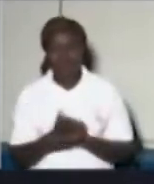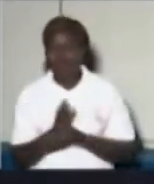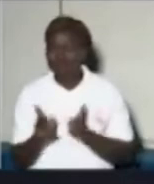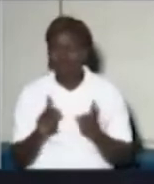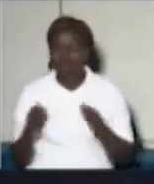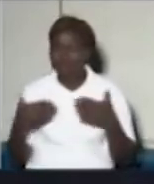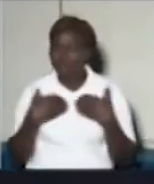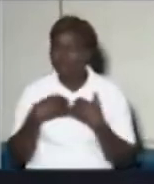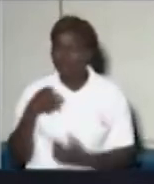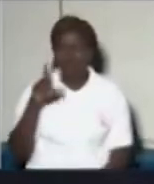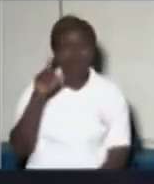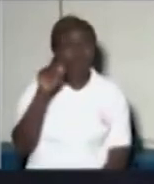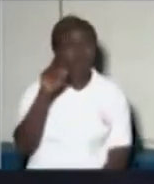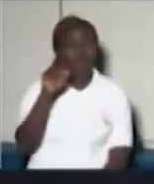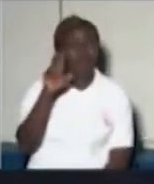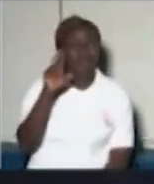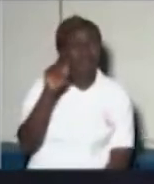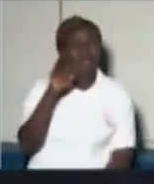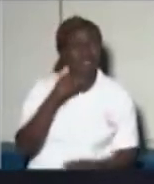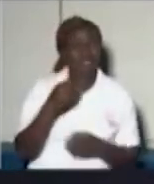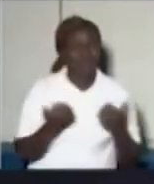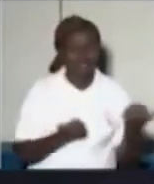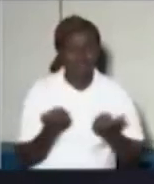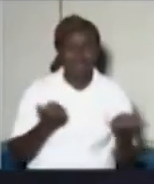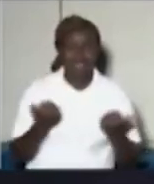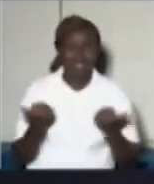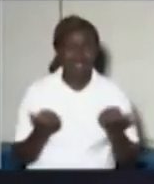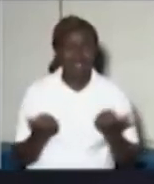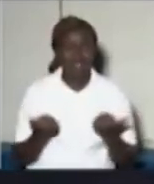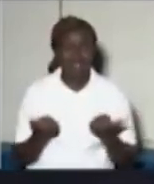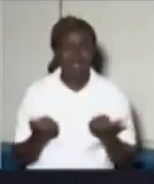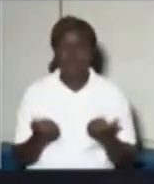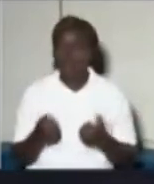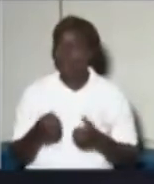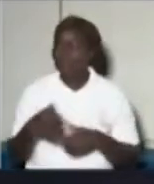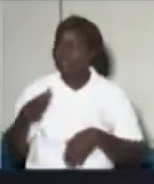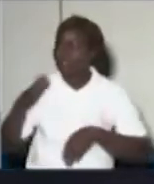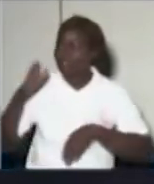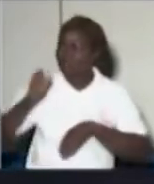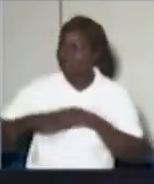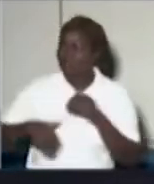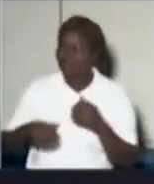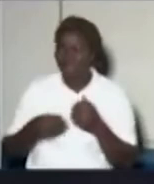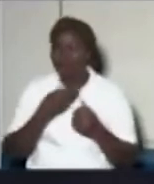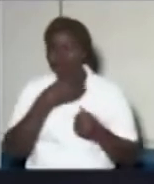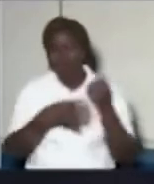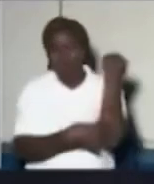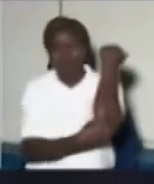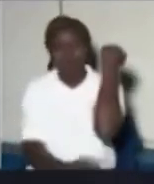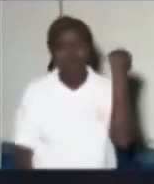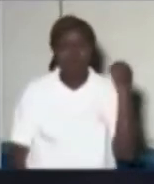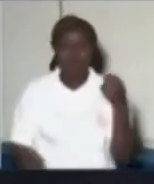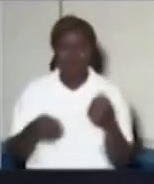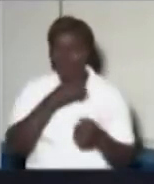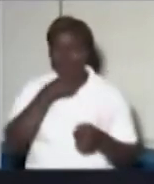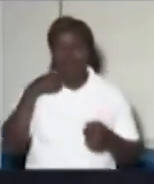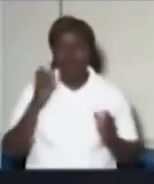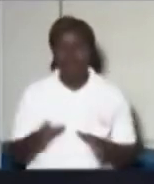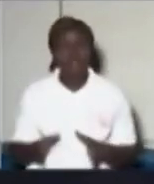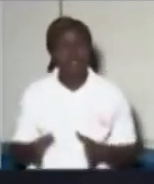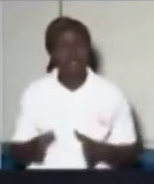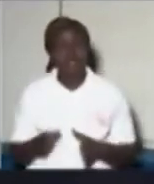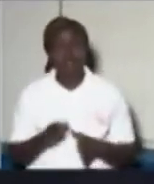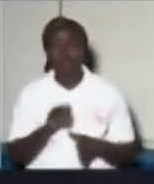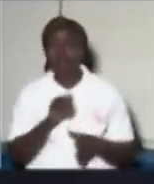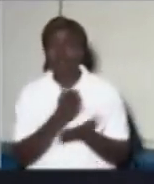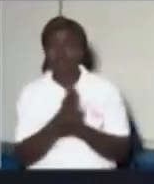are the common people on the street, the poor peasant farmers, what are they benefiting from this? Some of them don't even have a bicycle. The